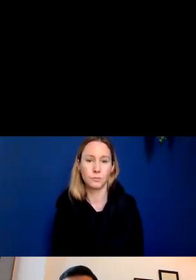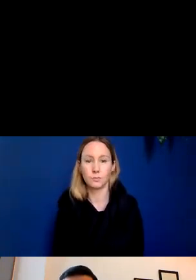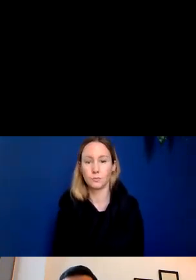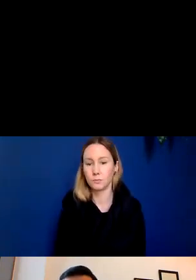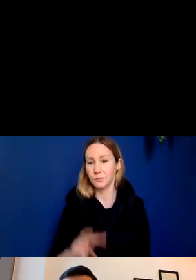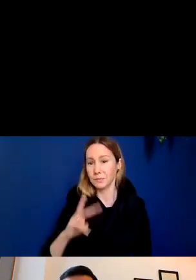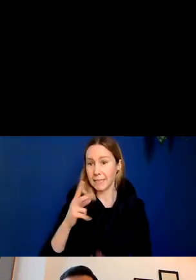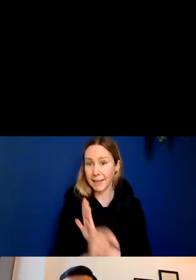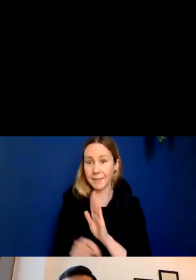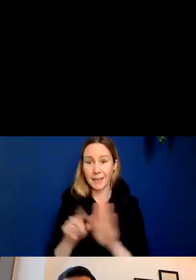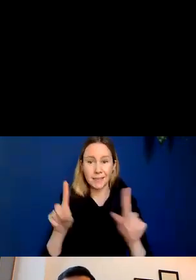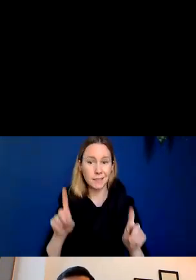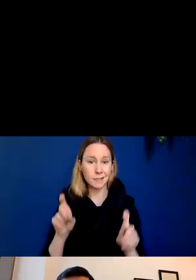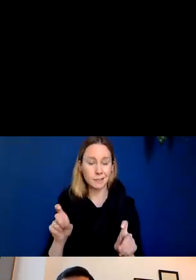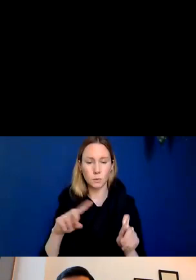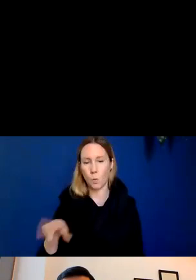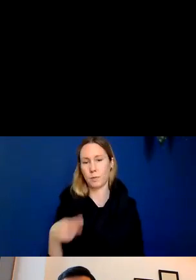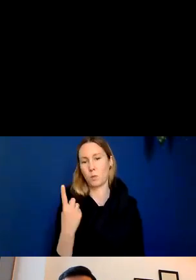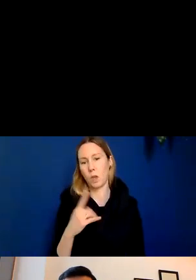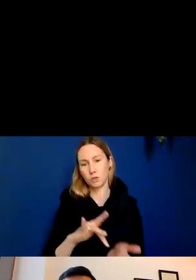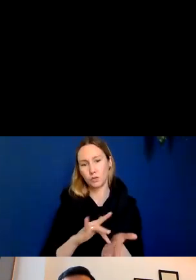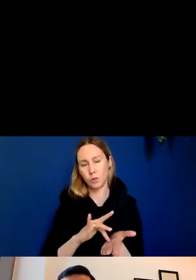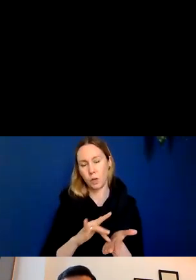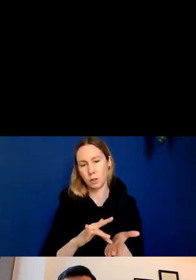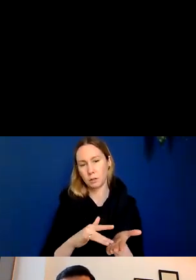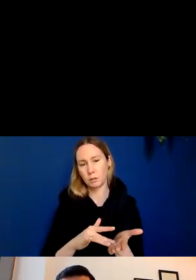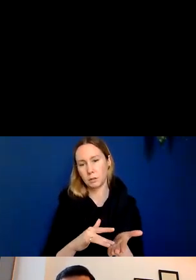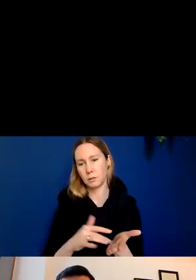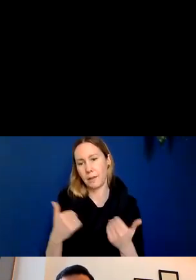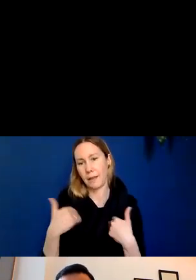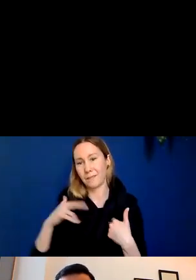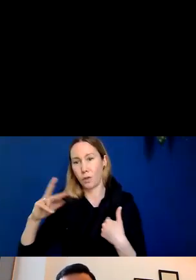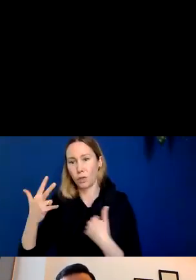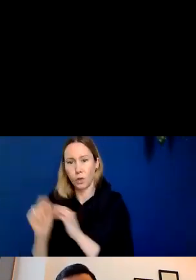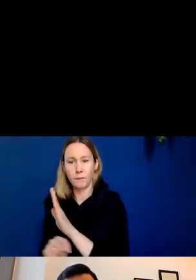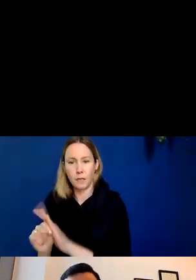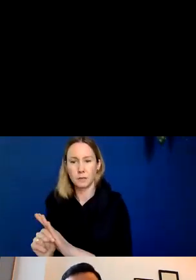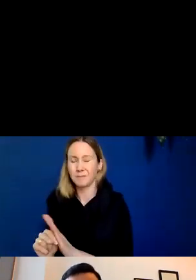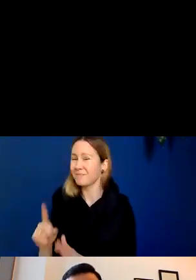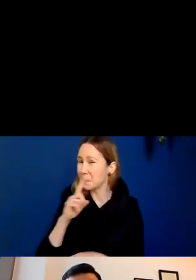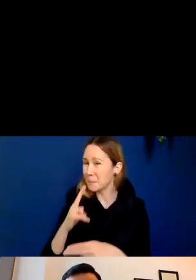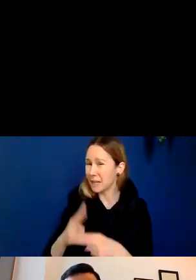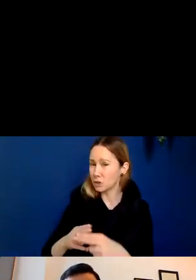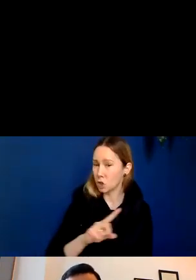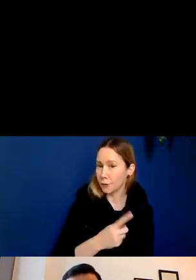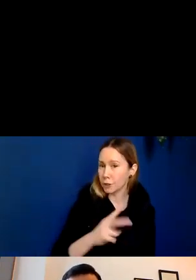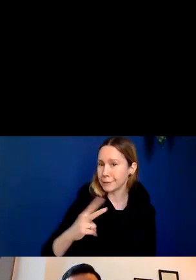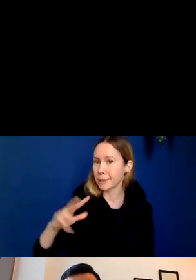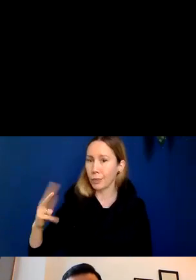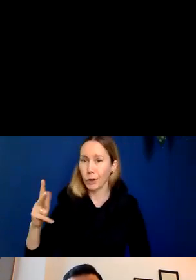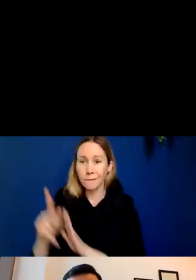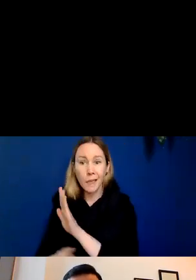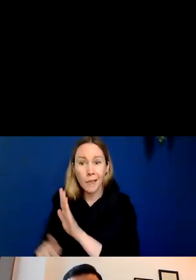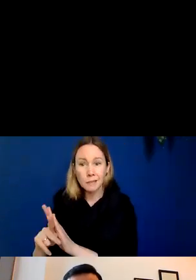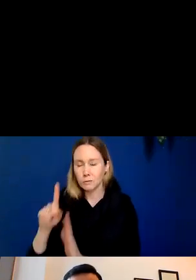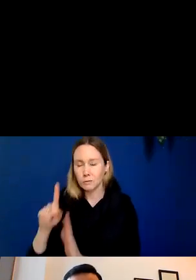results, only one of these drugs has had a readout in a phase 3 trial. And I should mention, a phase 3 trial is usually that kind of